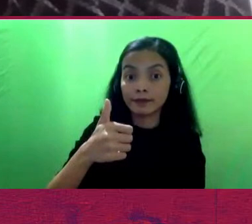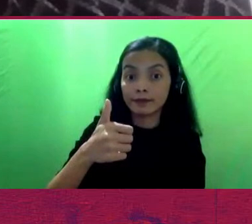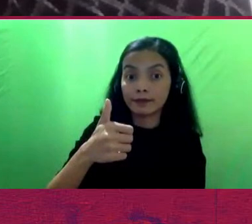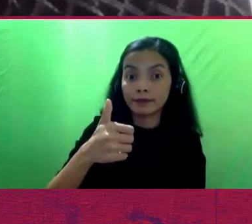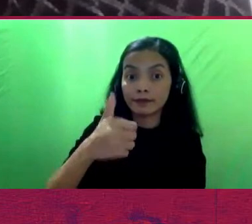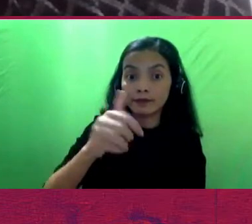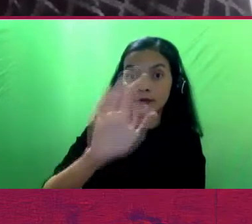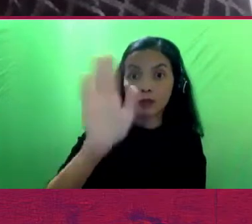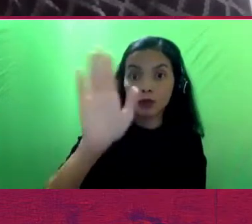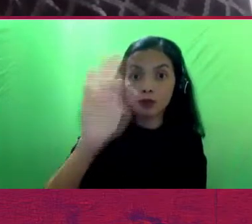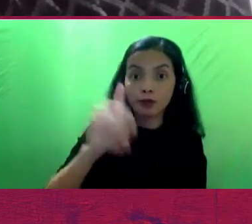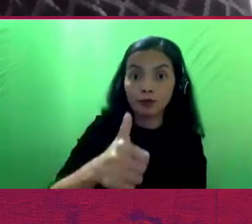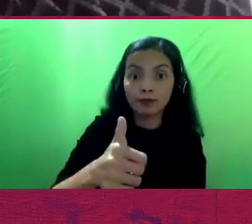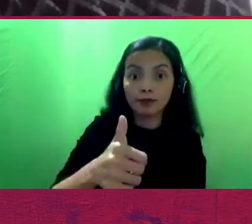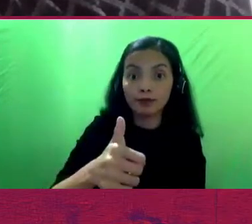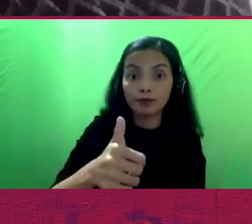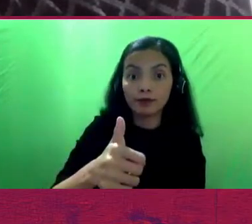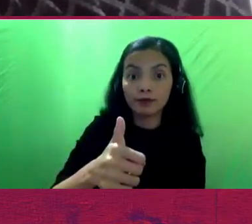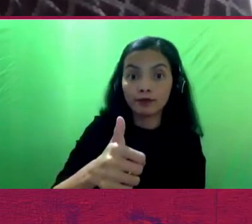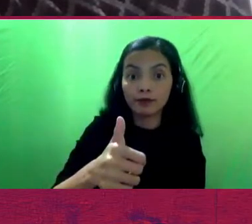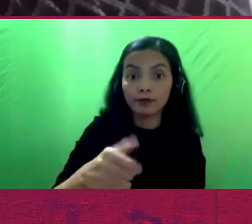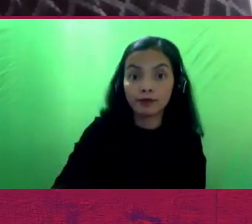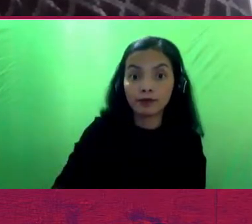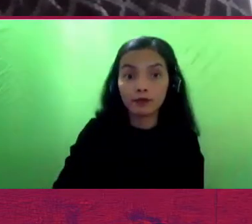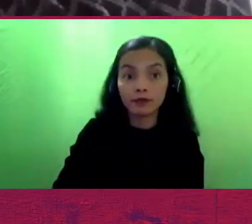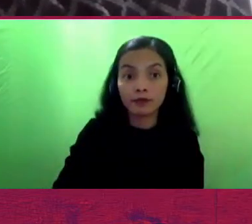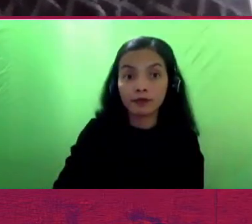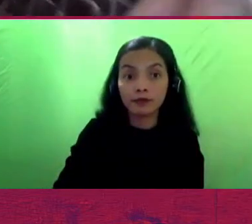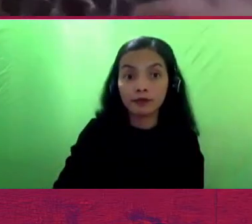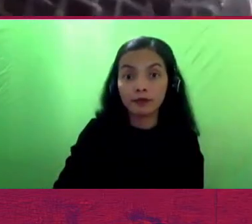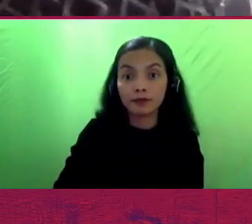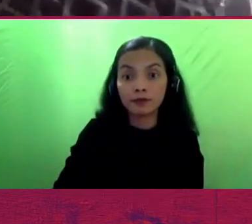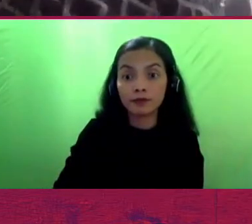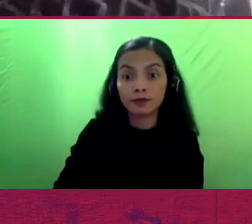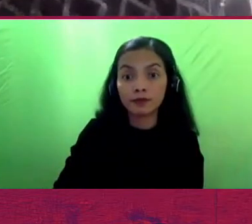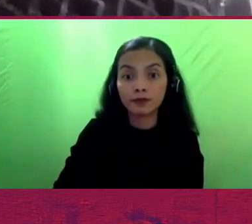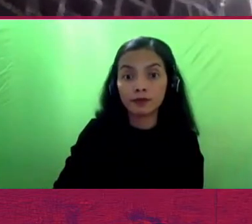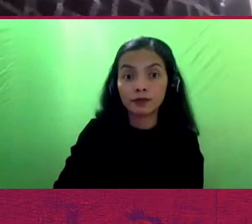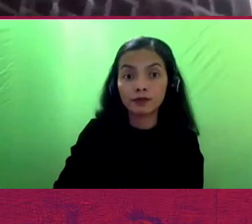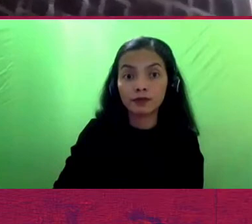Hello? Yeah, would you like to answer the